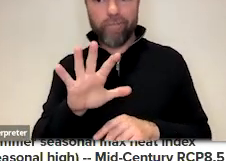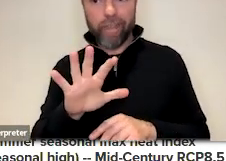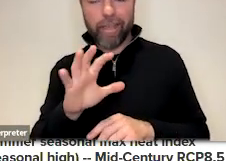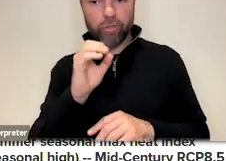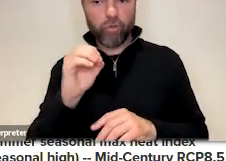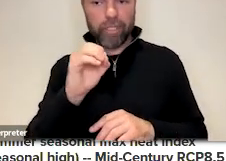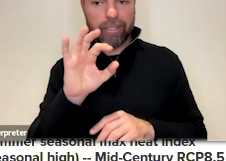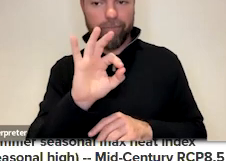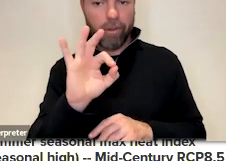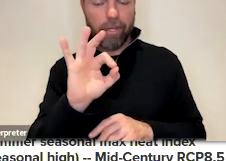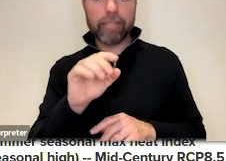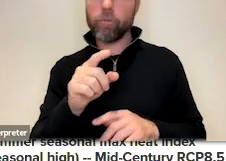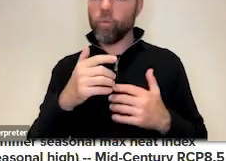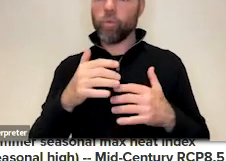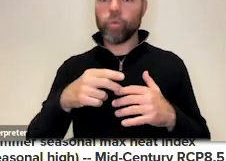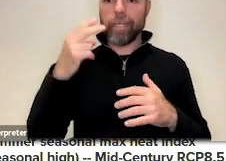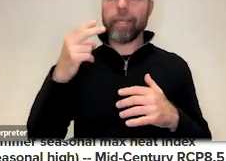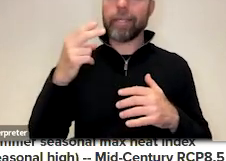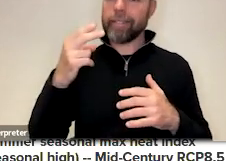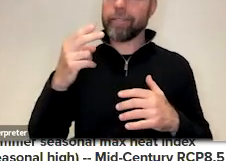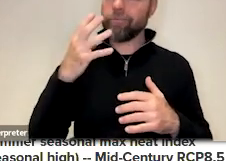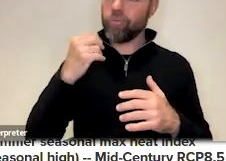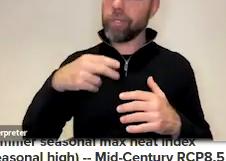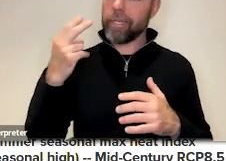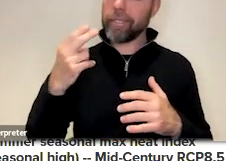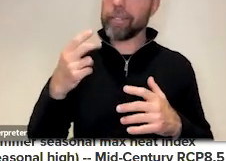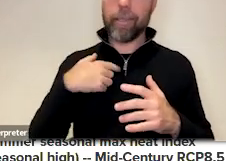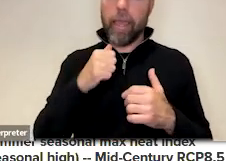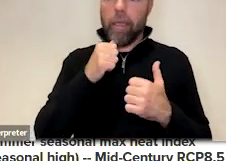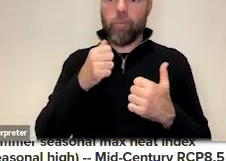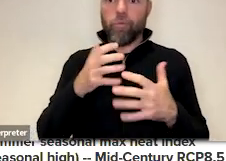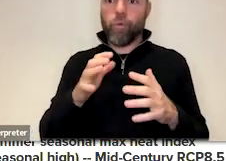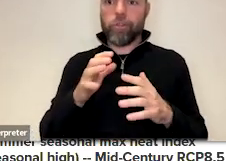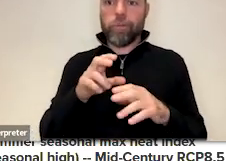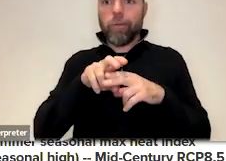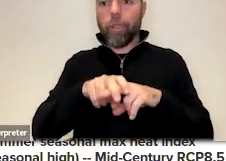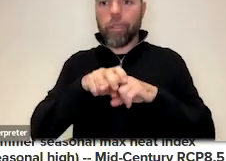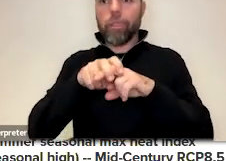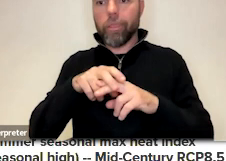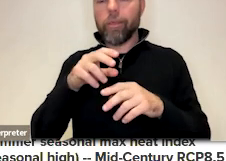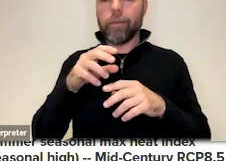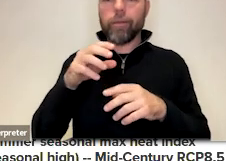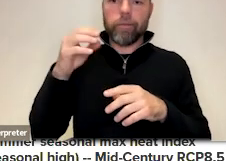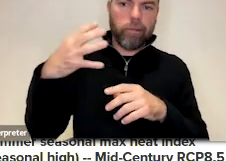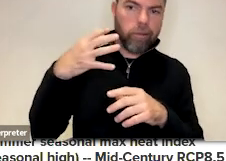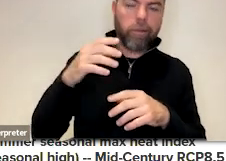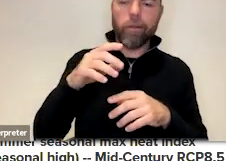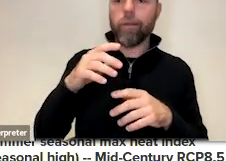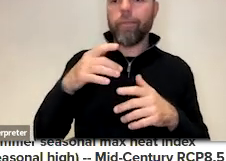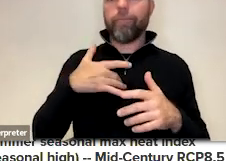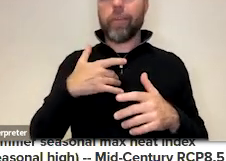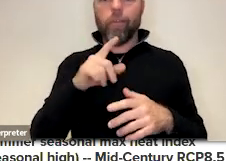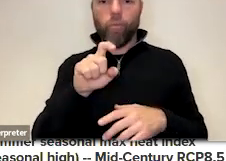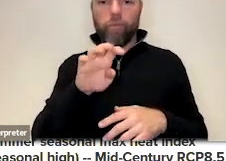Fahrenheit. That's pretty high. That's pretty high. I wouldn't want to be sitting there in 145 degree